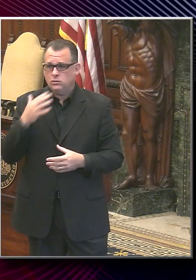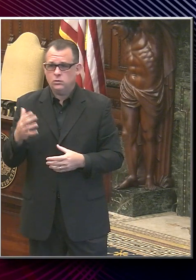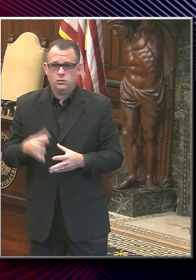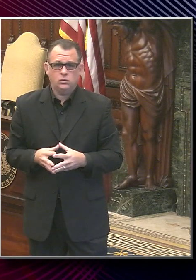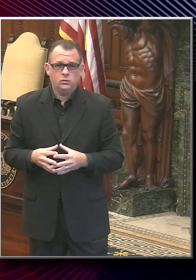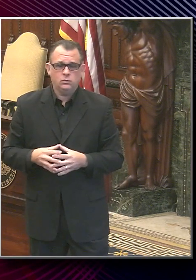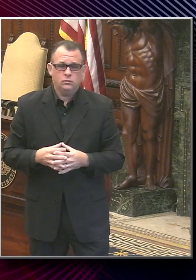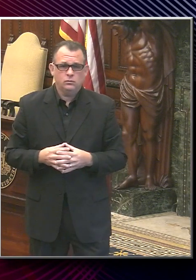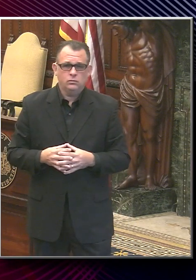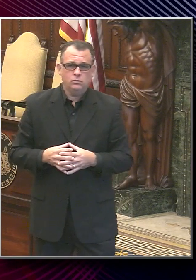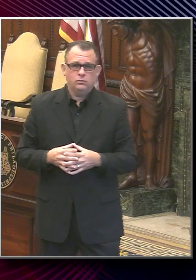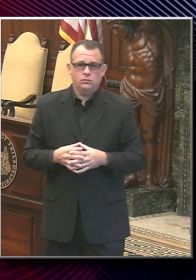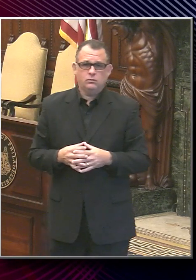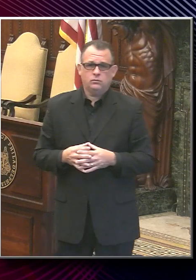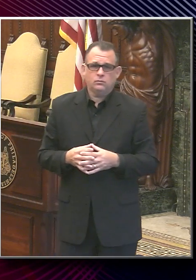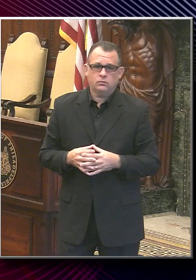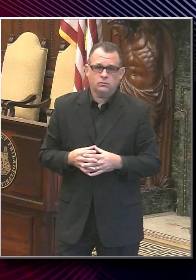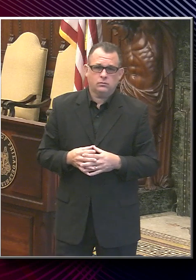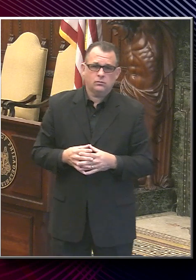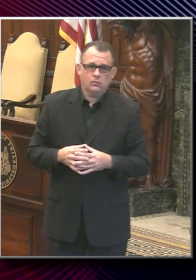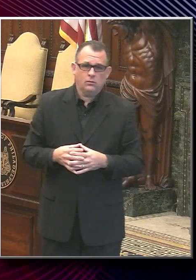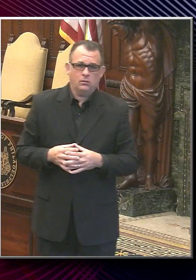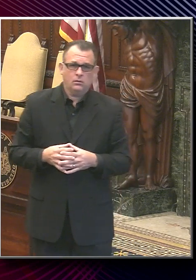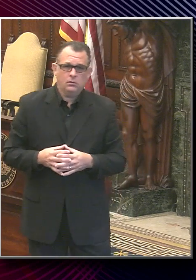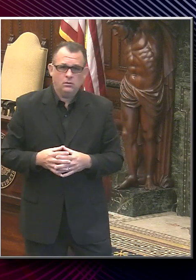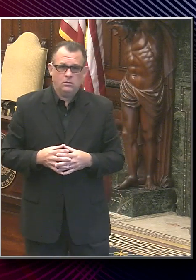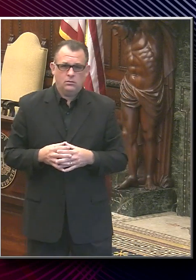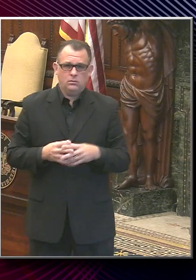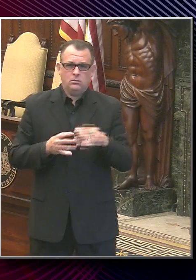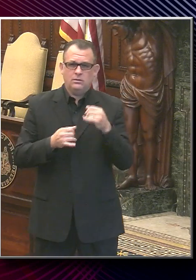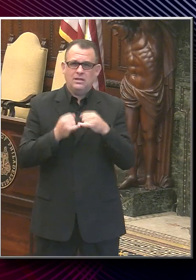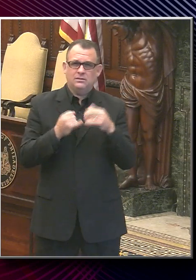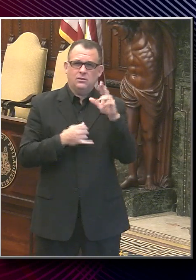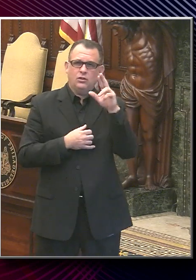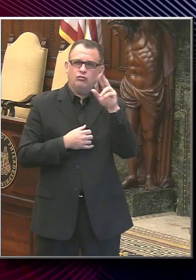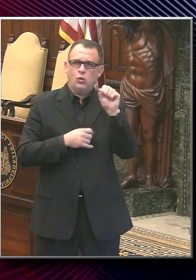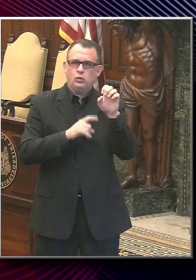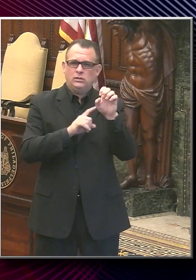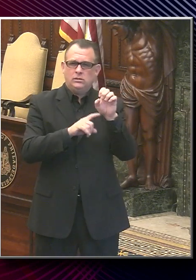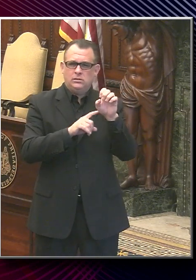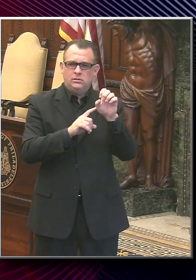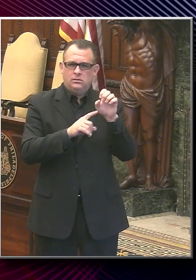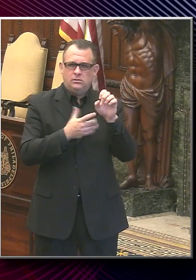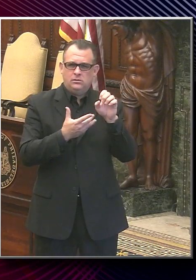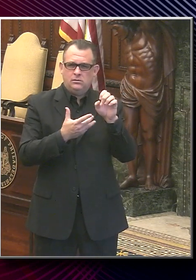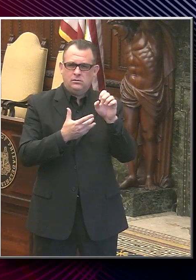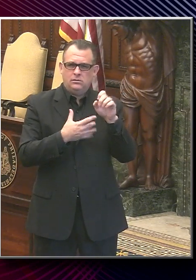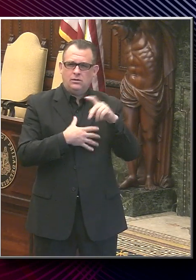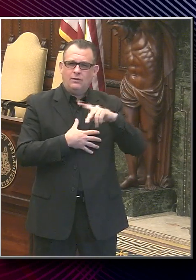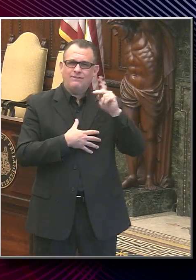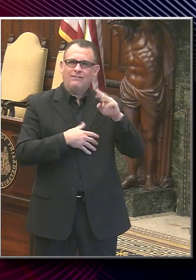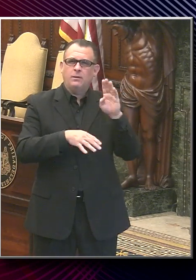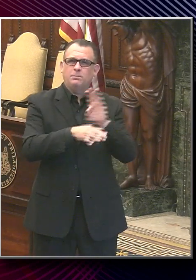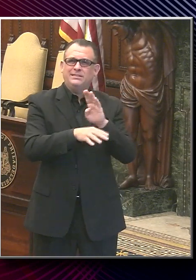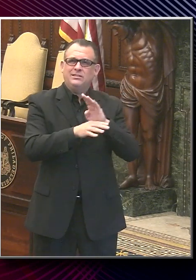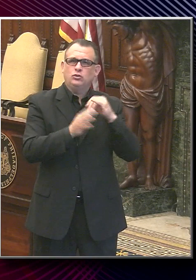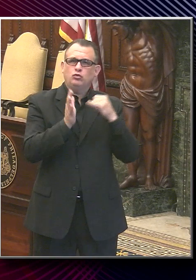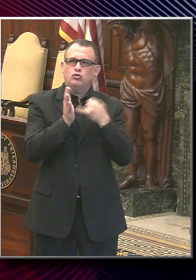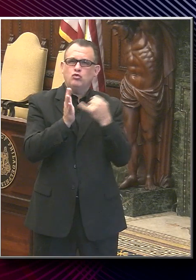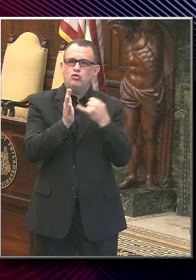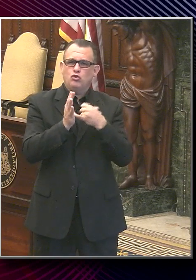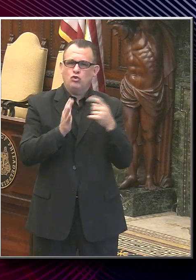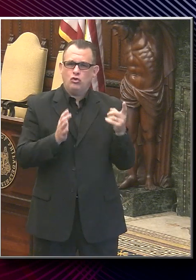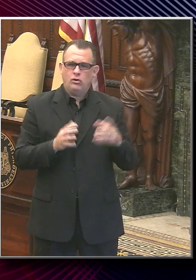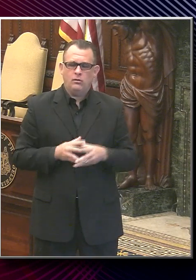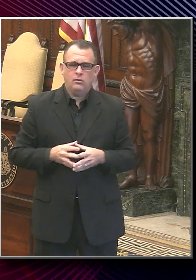go to Kennedy Rose of the Philadelphia Business Journal. Hi, my question is for Dr. Farley. I was wondering, with